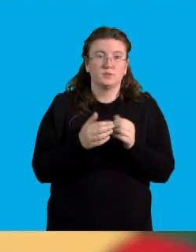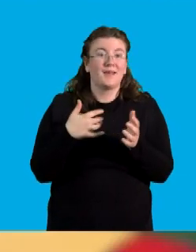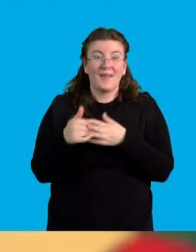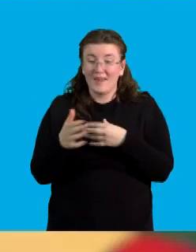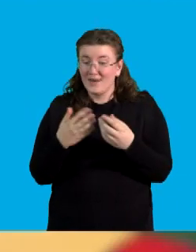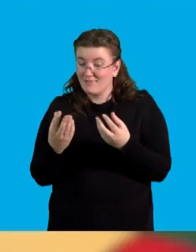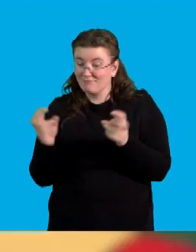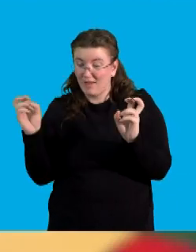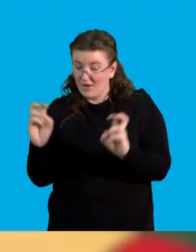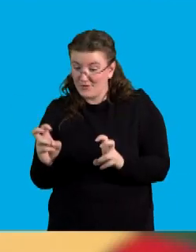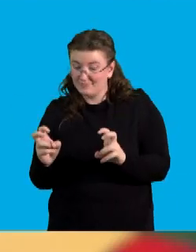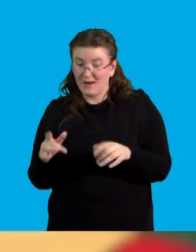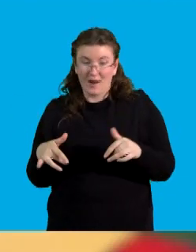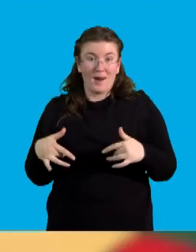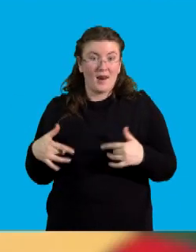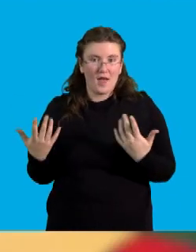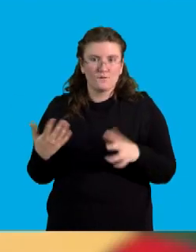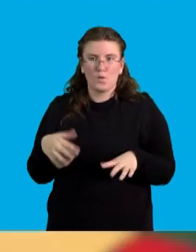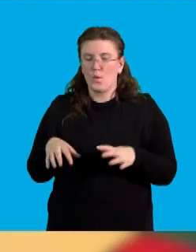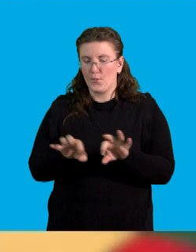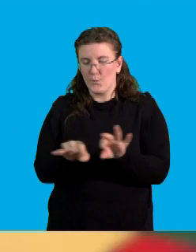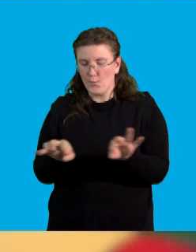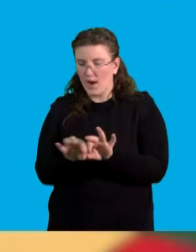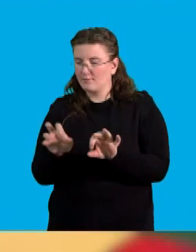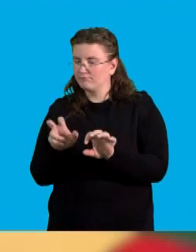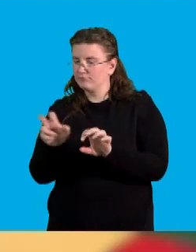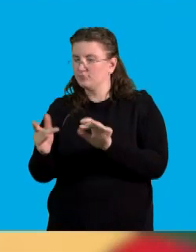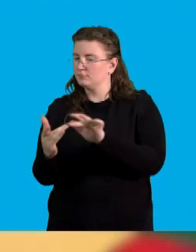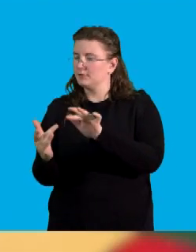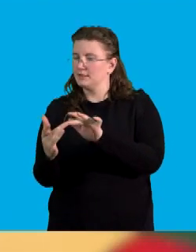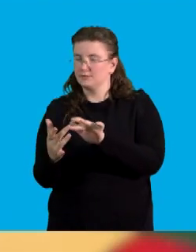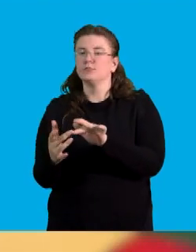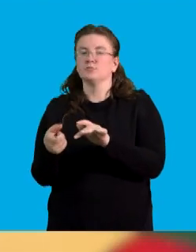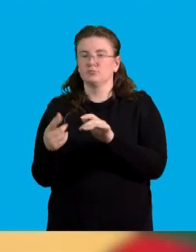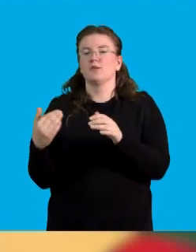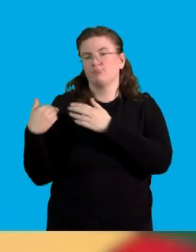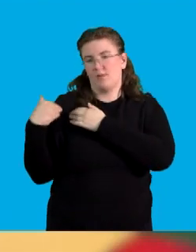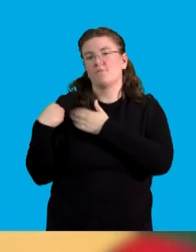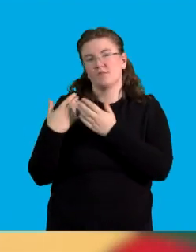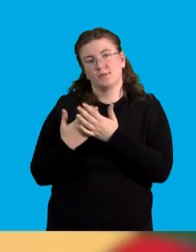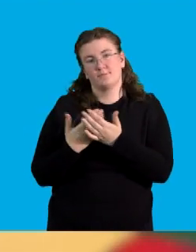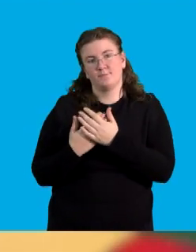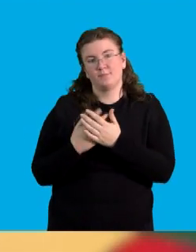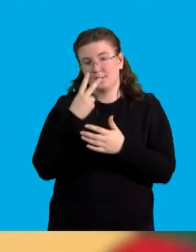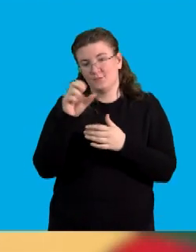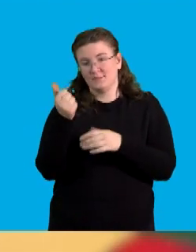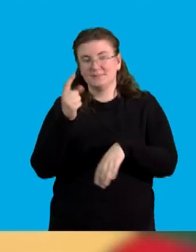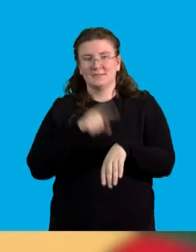connected to the socket or even connected to any electrical appliance. So with all of that said,